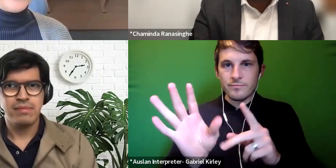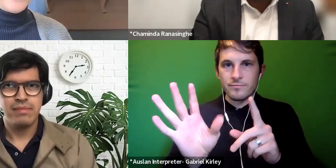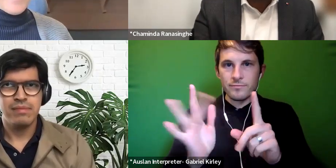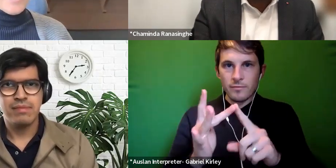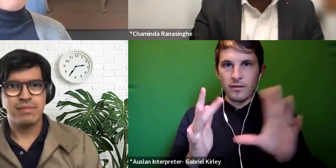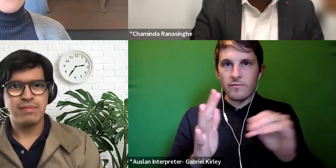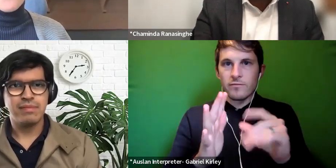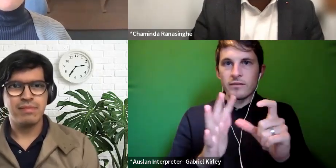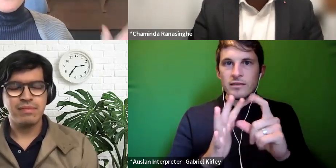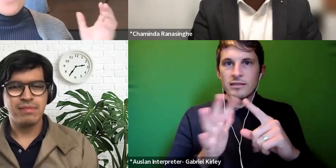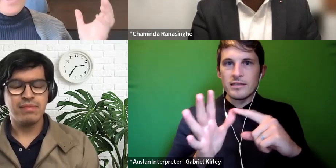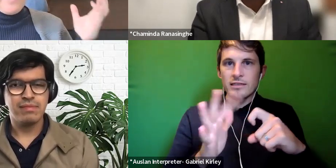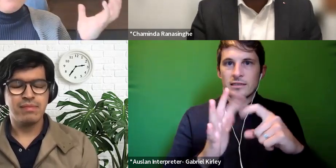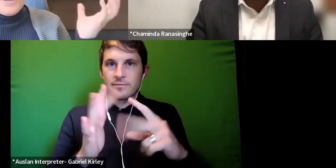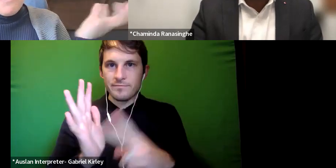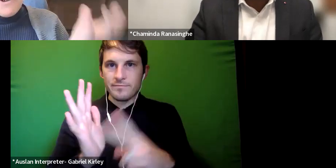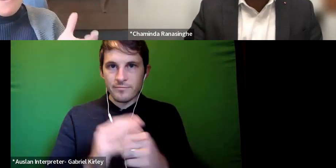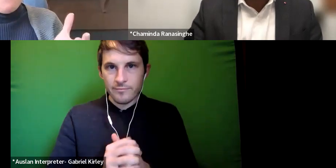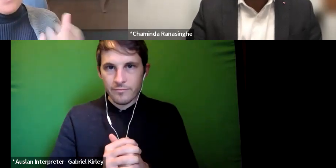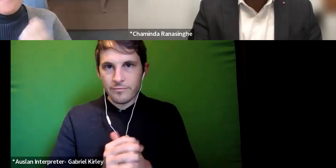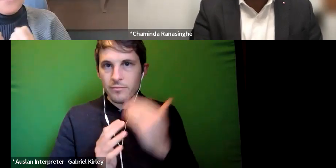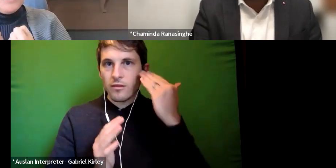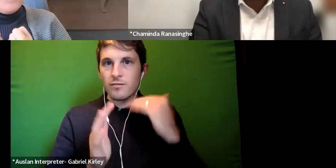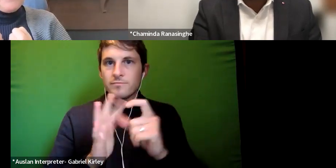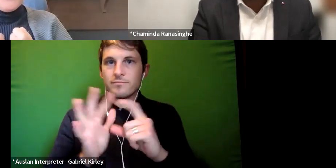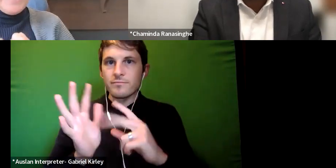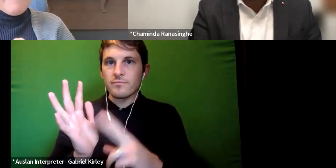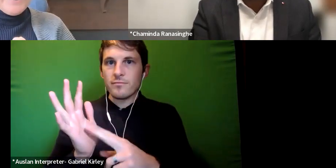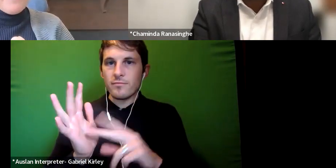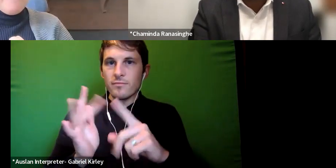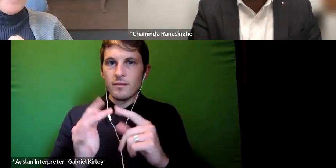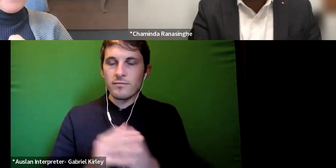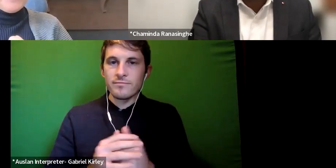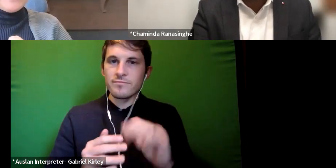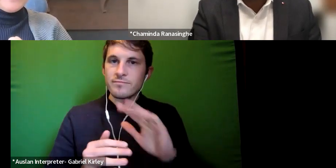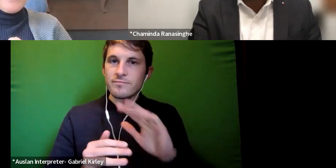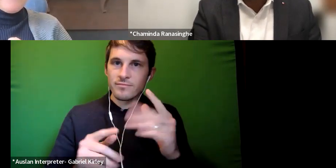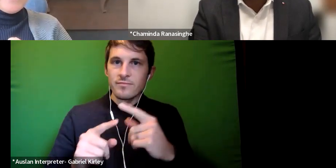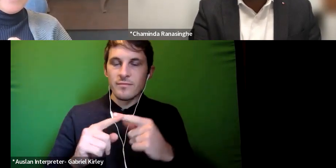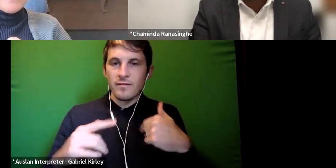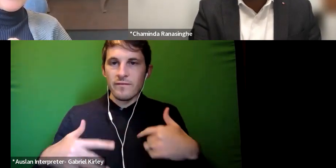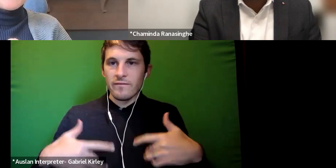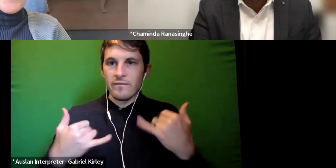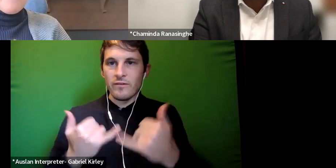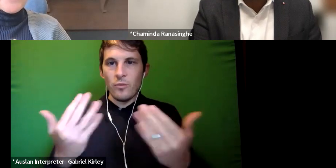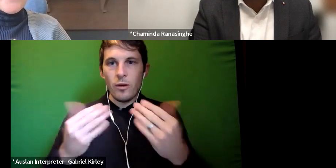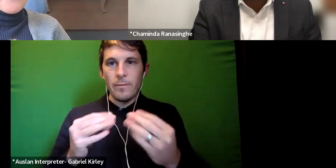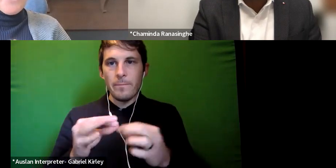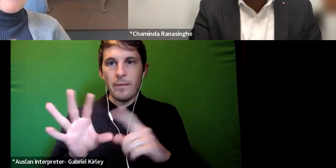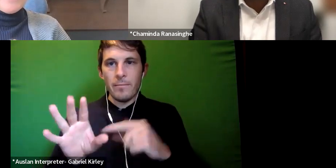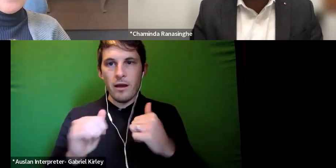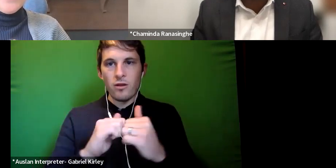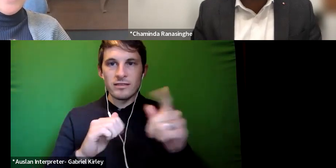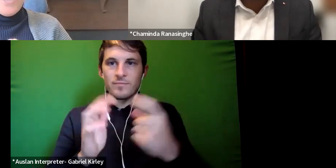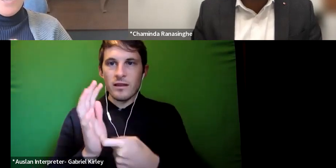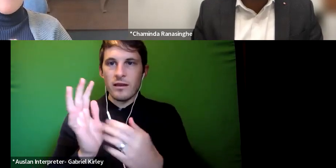Chaminda. Welcome. A welcome that I'm feeling very deeply from my colleagues at RMIT. Thank you so much for